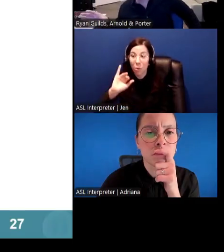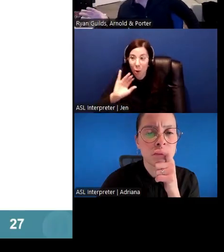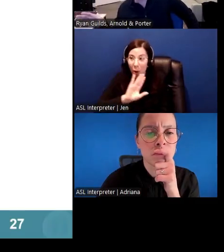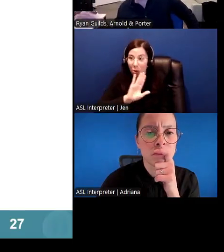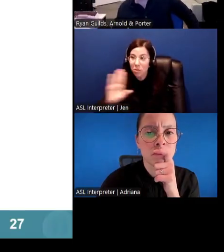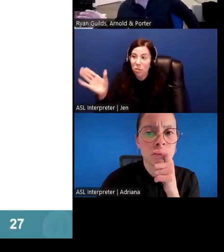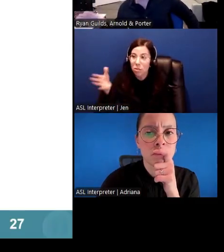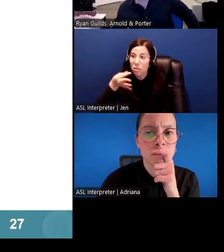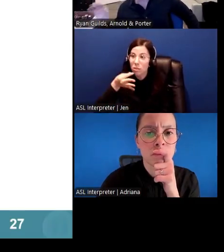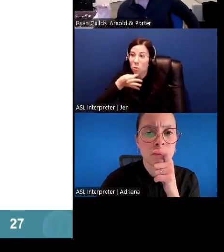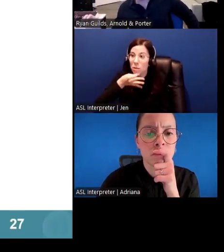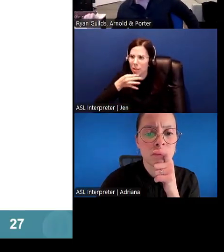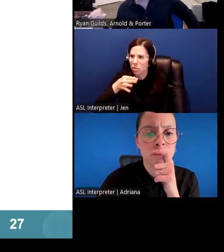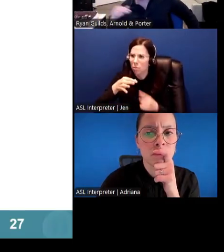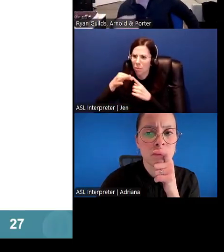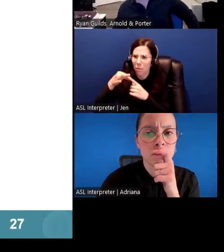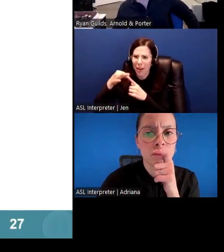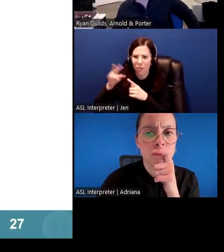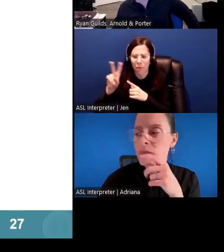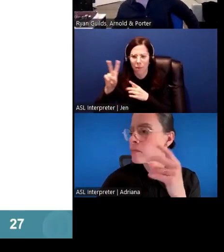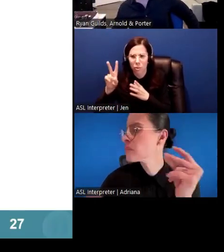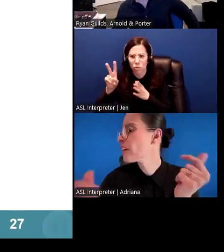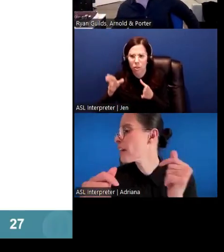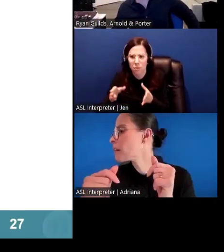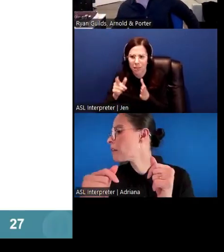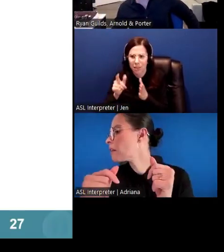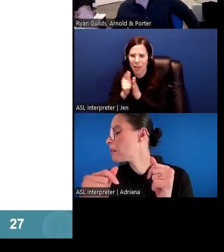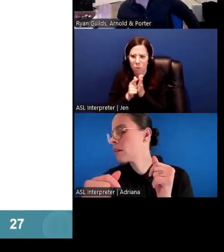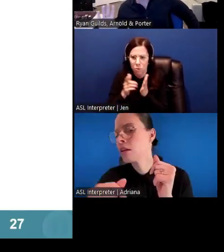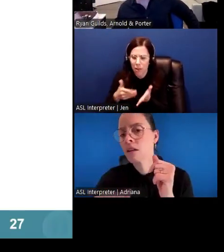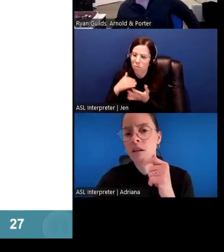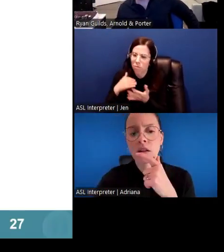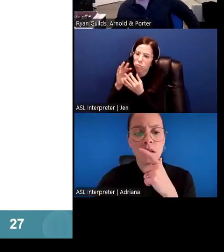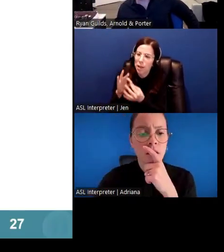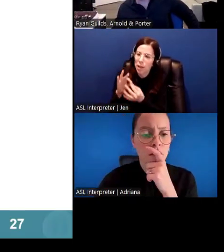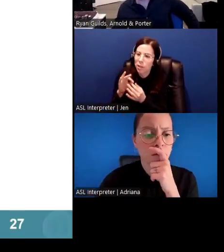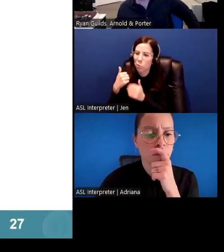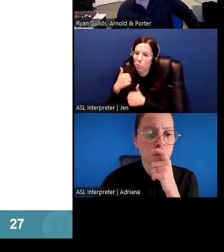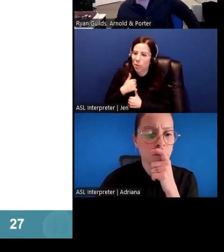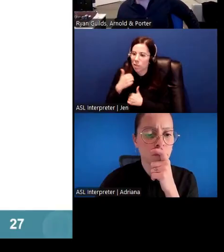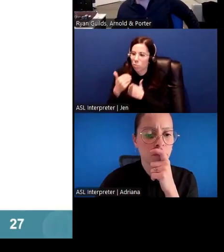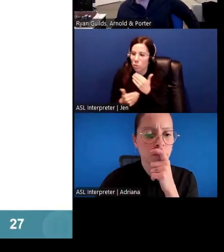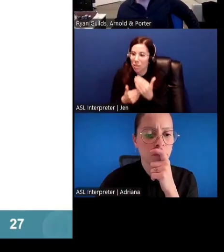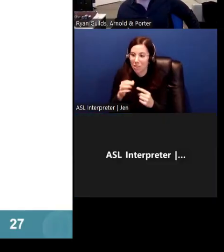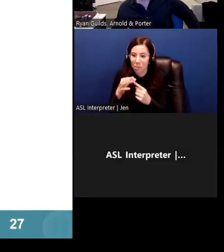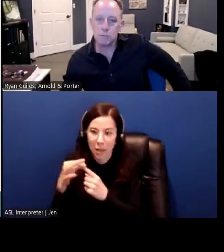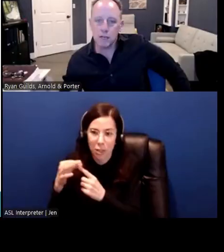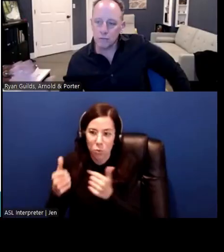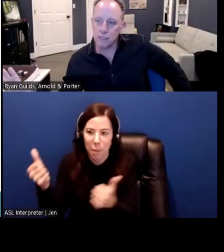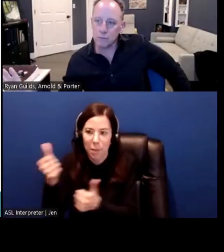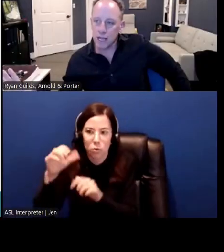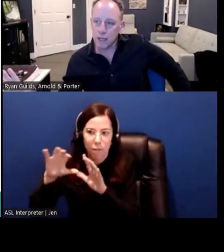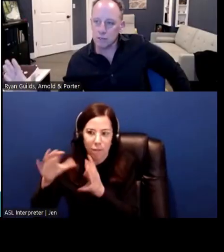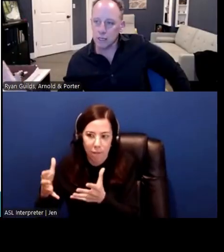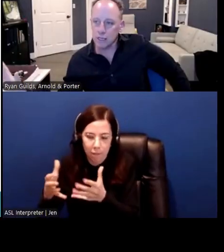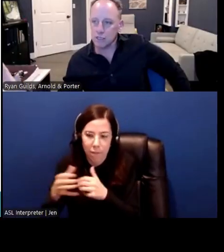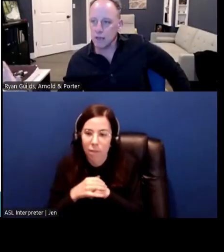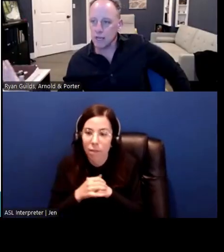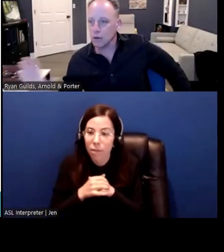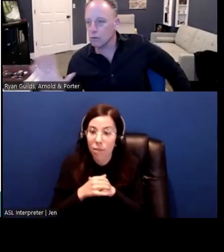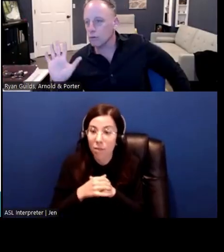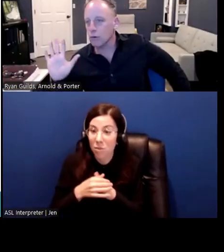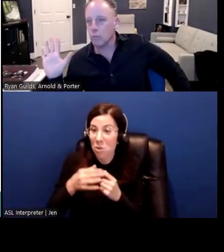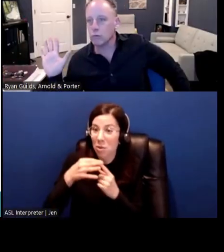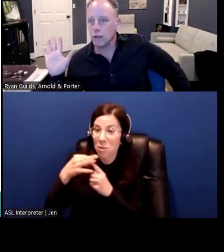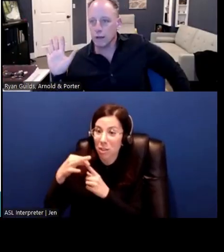these special victims counsel have with military procedure, especially on the administrative side. So special victims counsel, thanks to